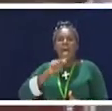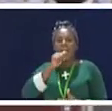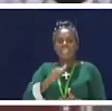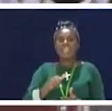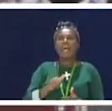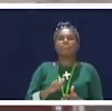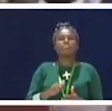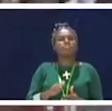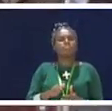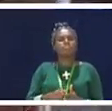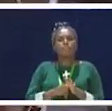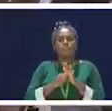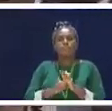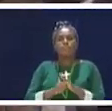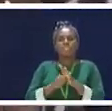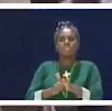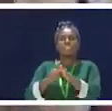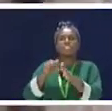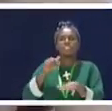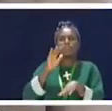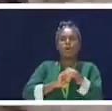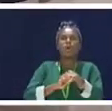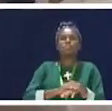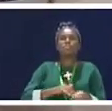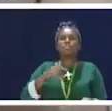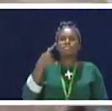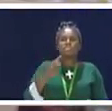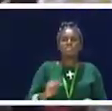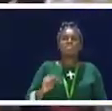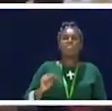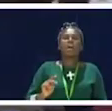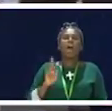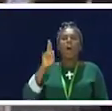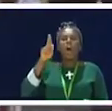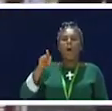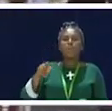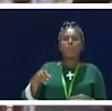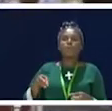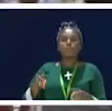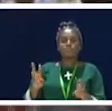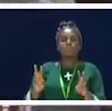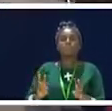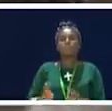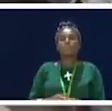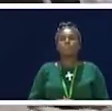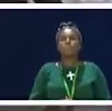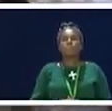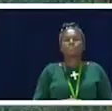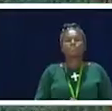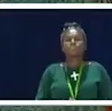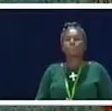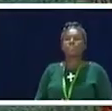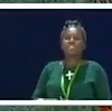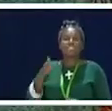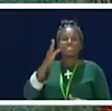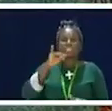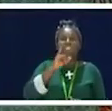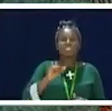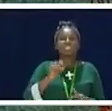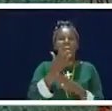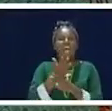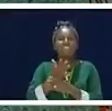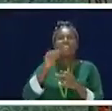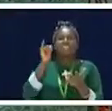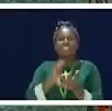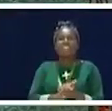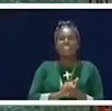and make him sit around the princess. That is a hand that took David from the backside of the desert and enthroned